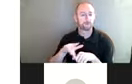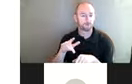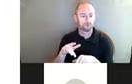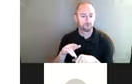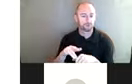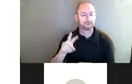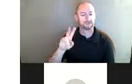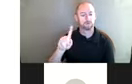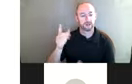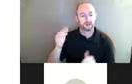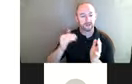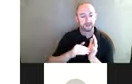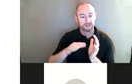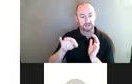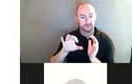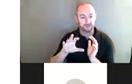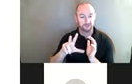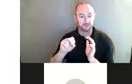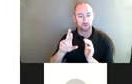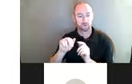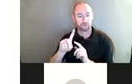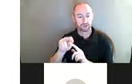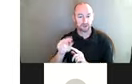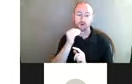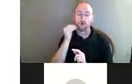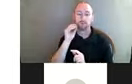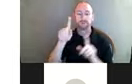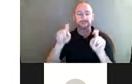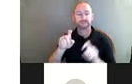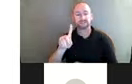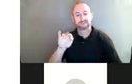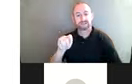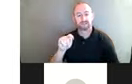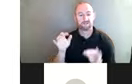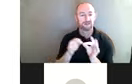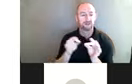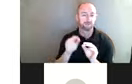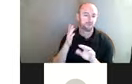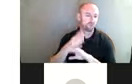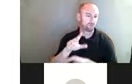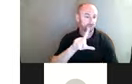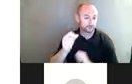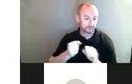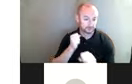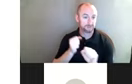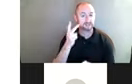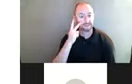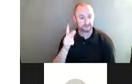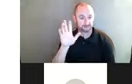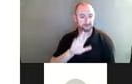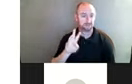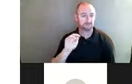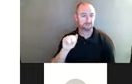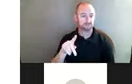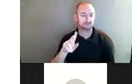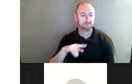of 71,930 radon home test kit values collected over 20 years. And you can see those here distributed across the map. Of